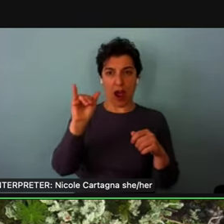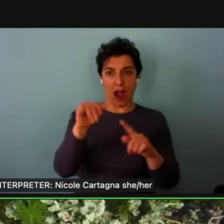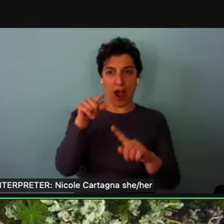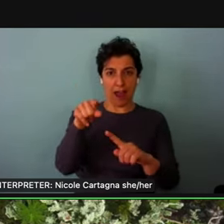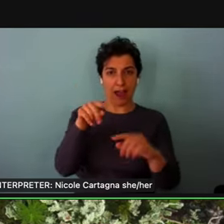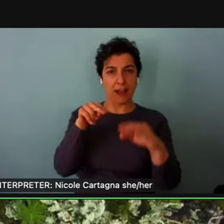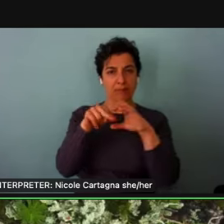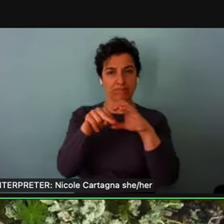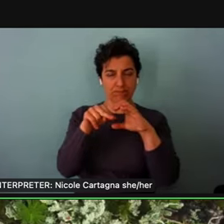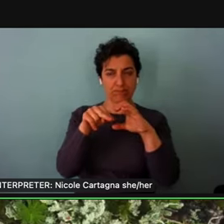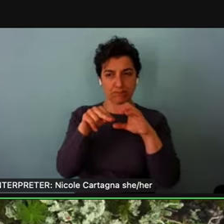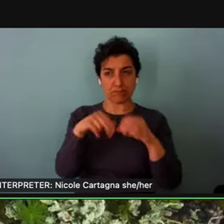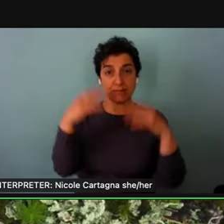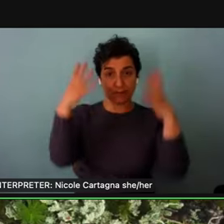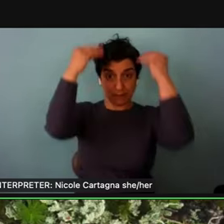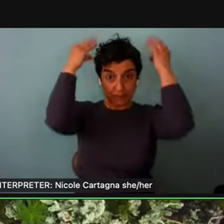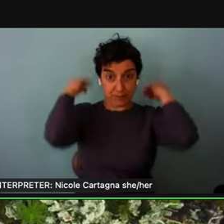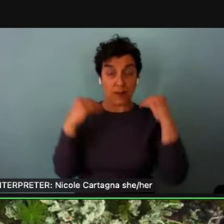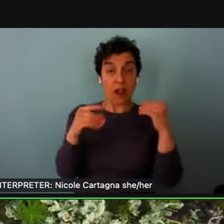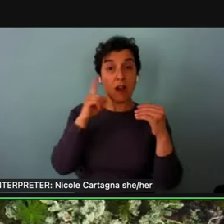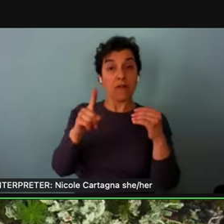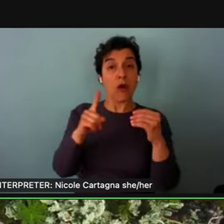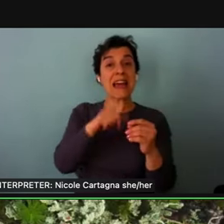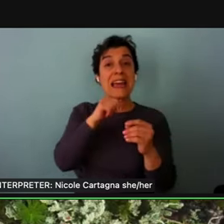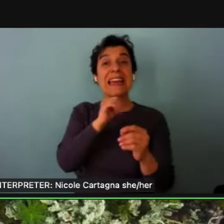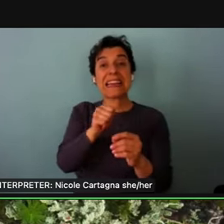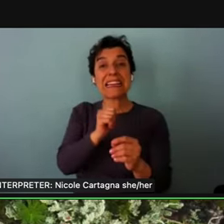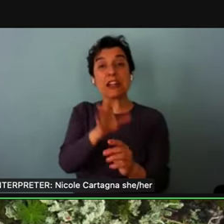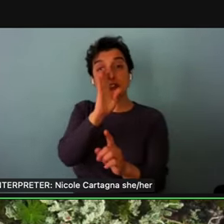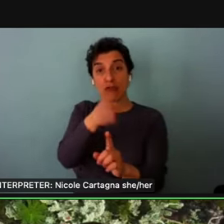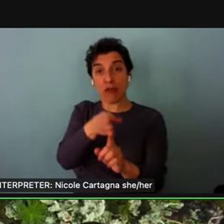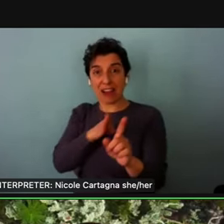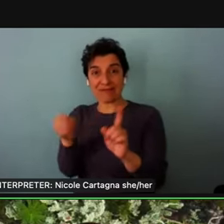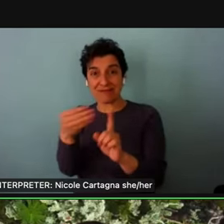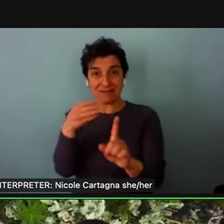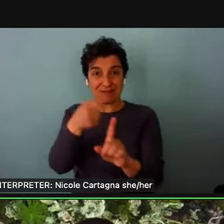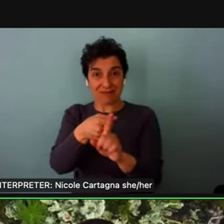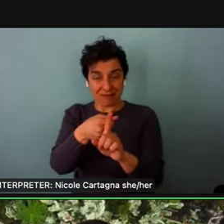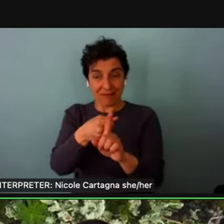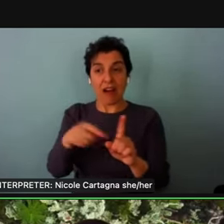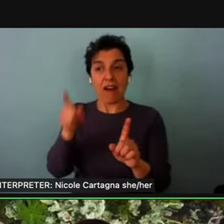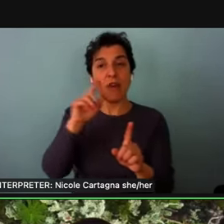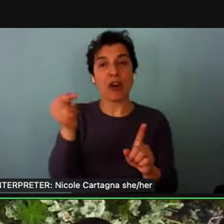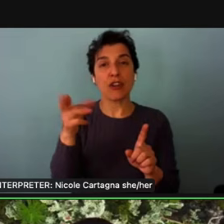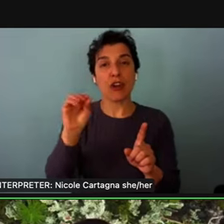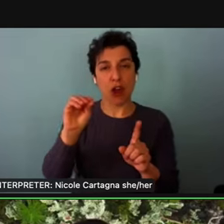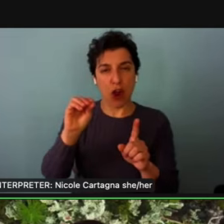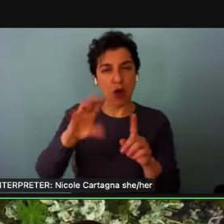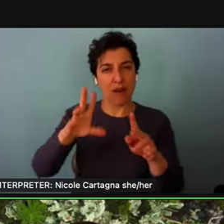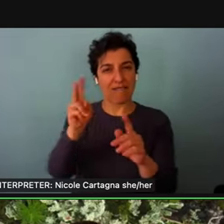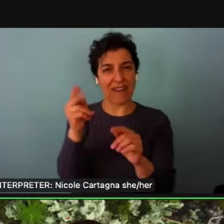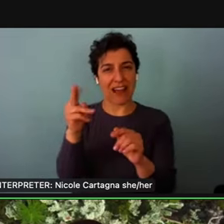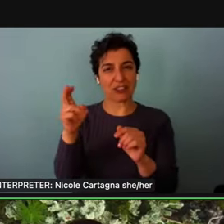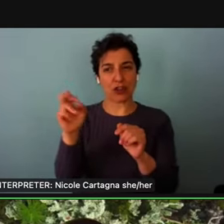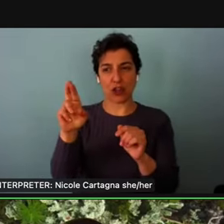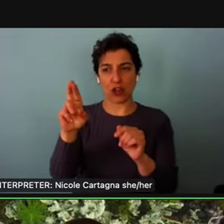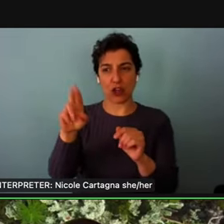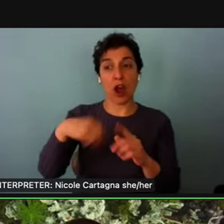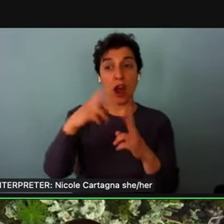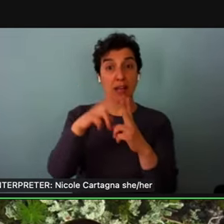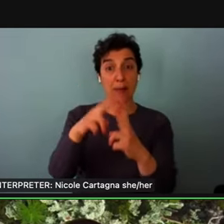an indirect measure of neural activity based on neurovascular coupling. An illustration of neurovascular coupling is